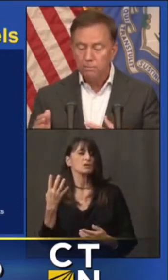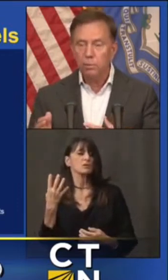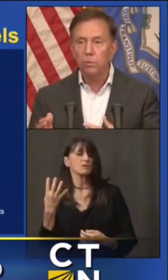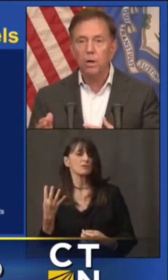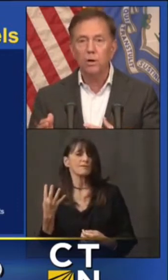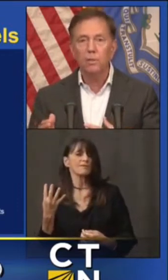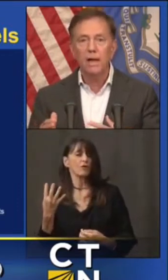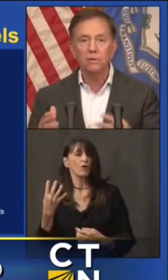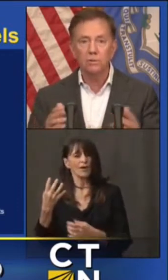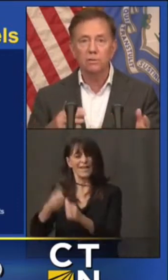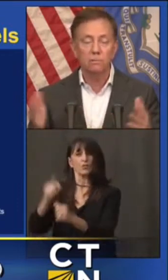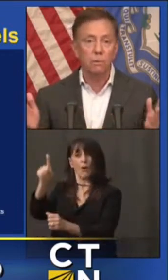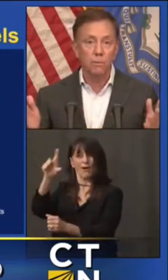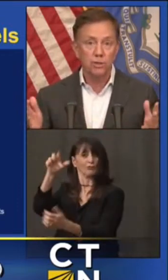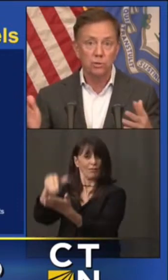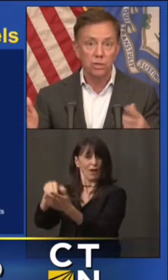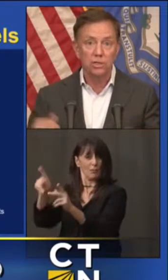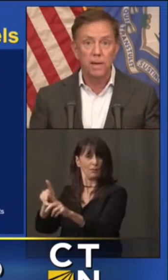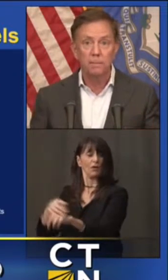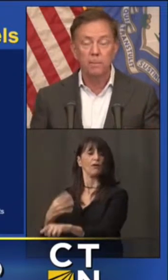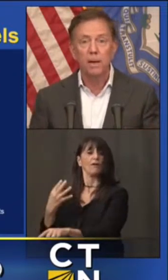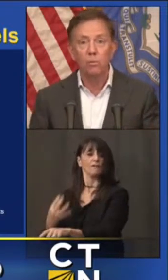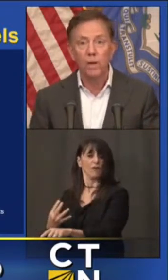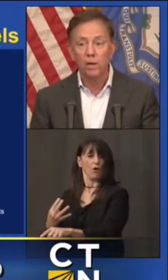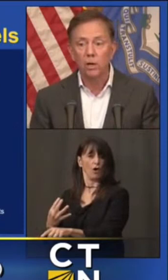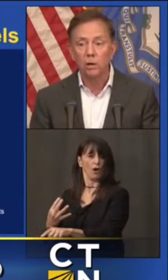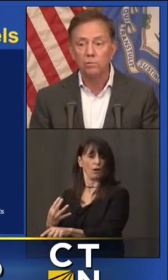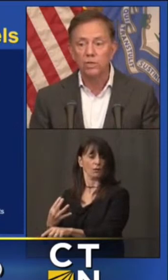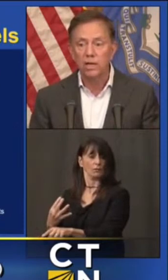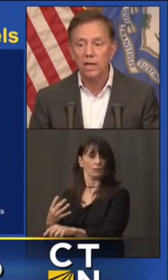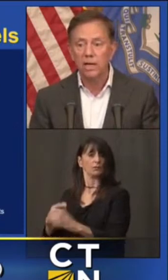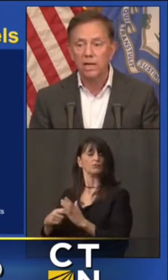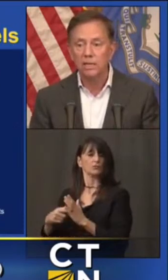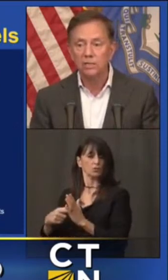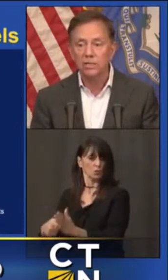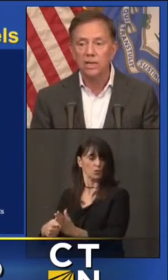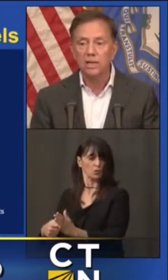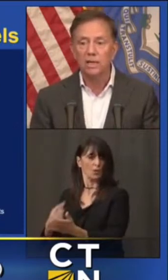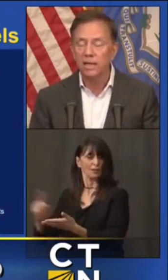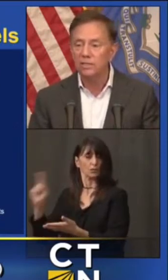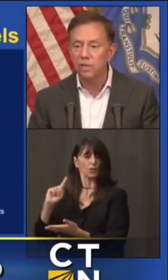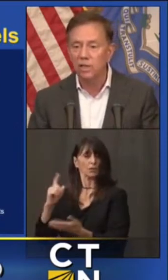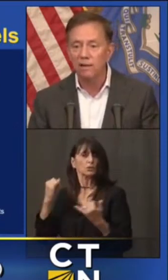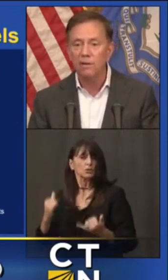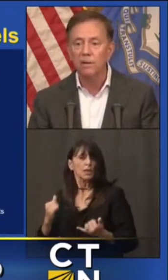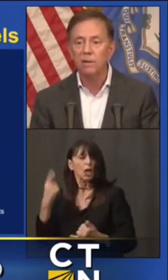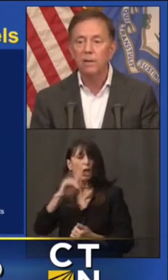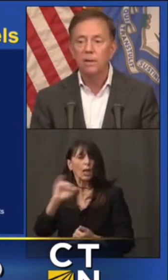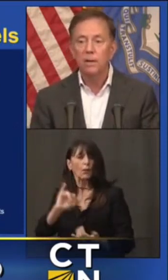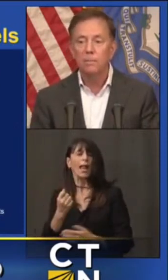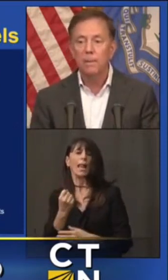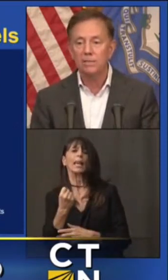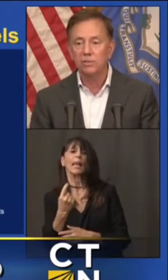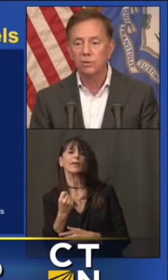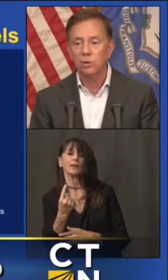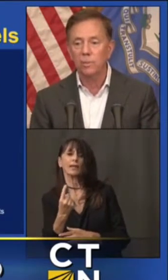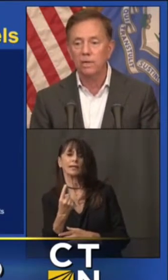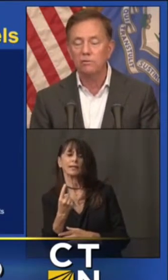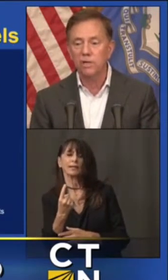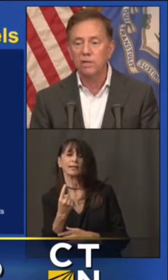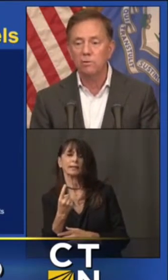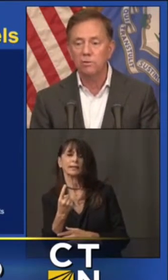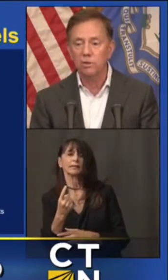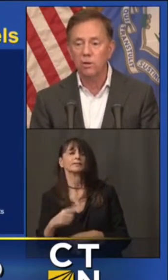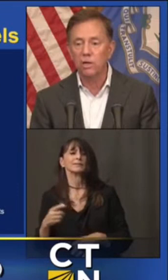per 100,000 when we showed you this map about a week ago. Today it's at, I think it's 11, Max has told me. You